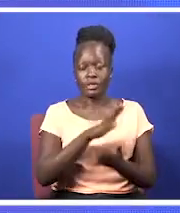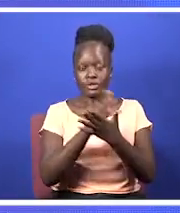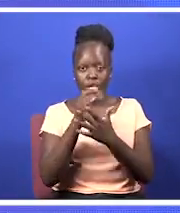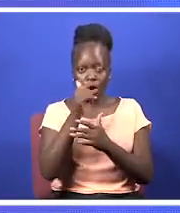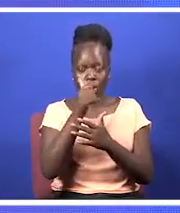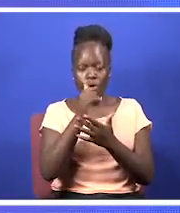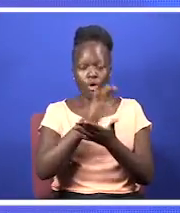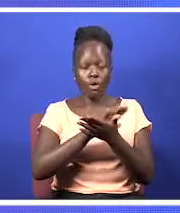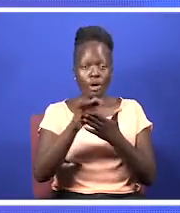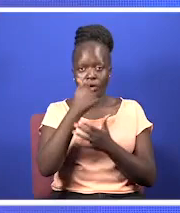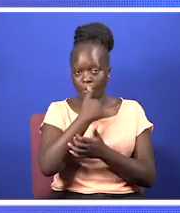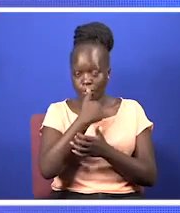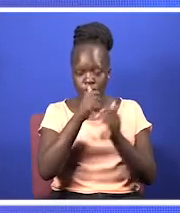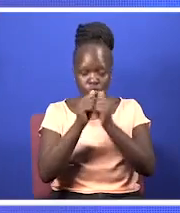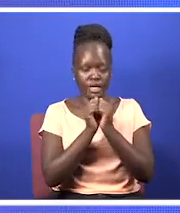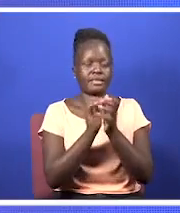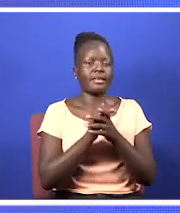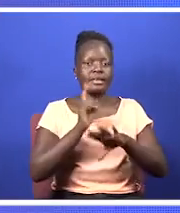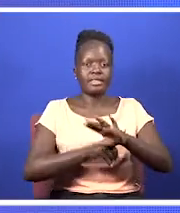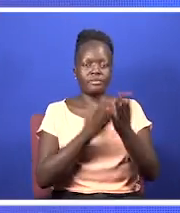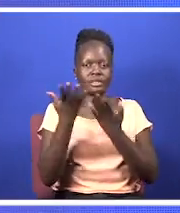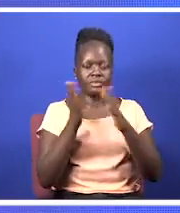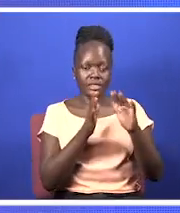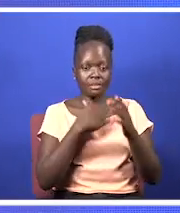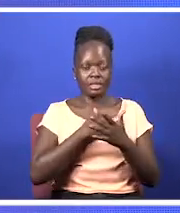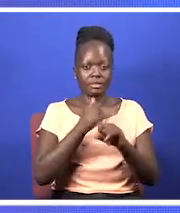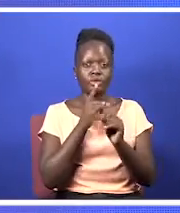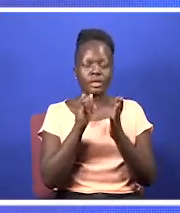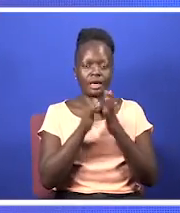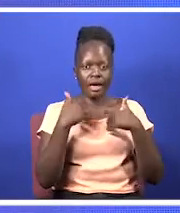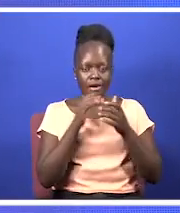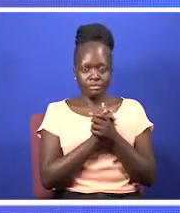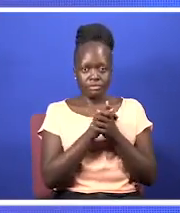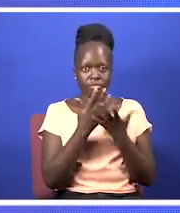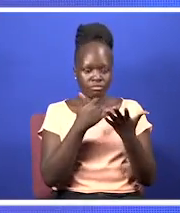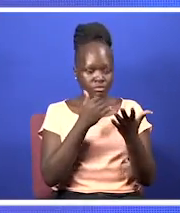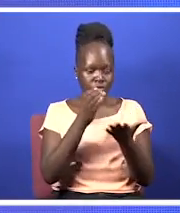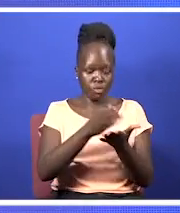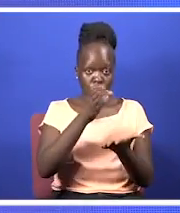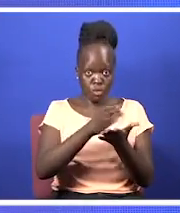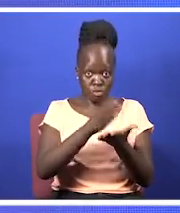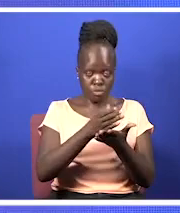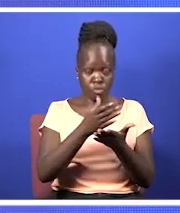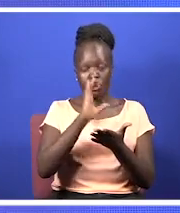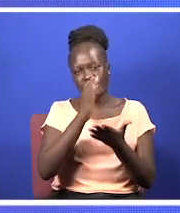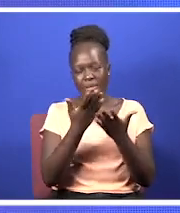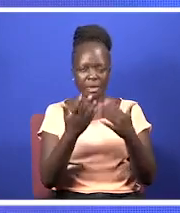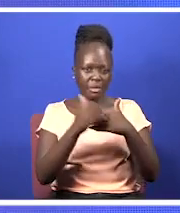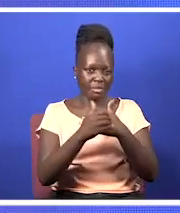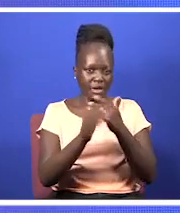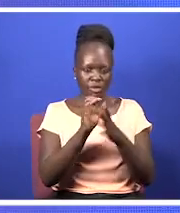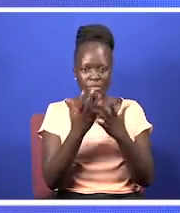Communion together during the service. Please ensure that you have the elements, some juice or water, and some bread